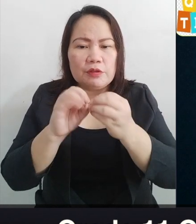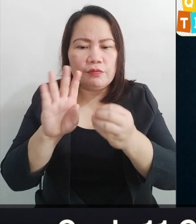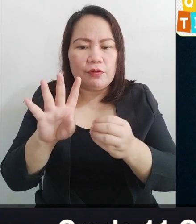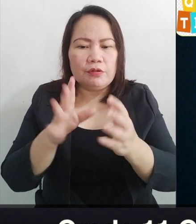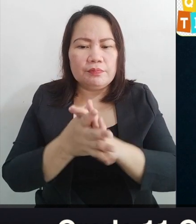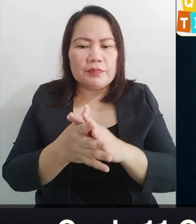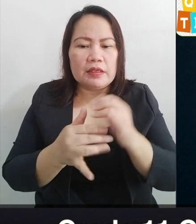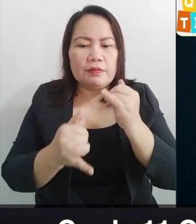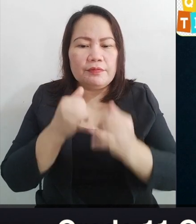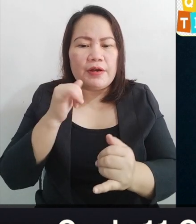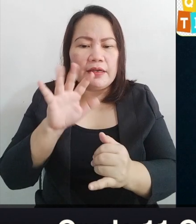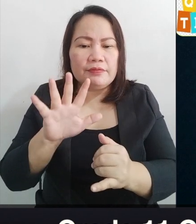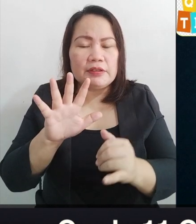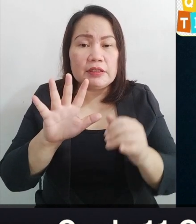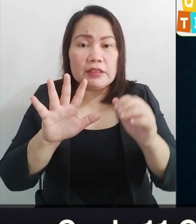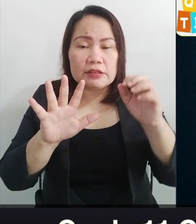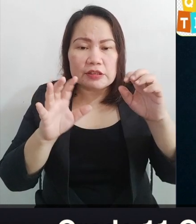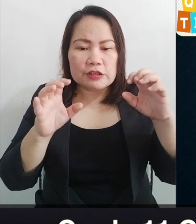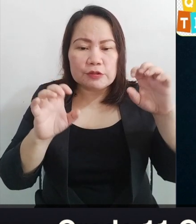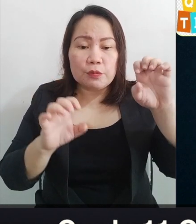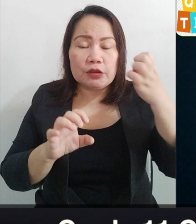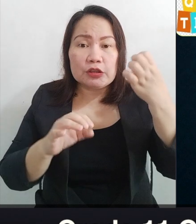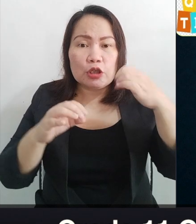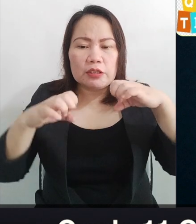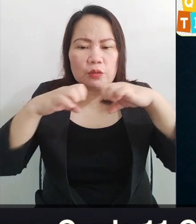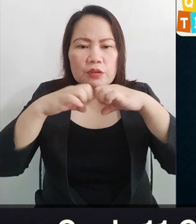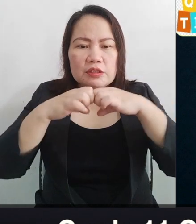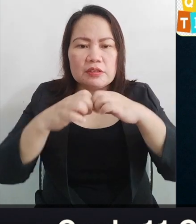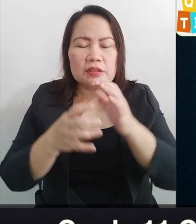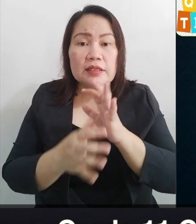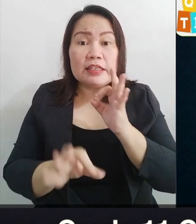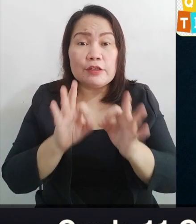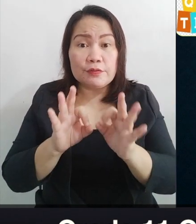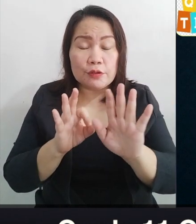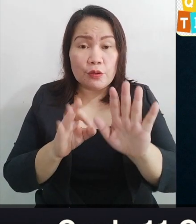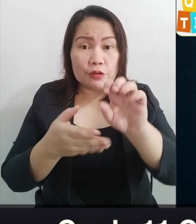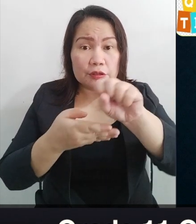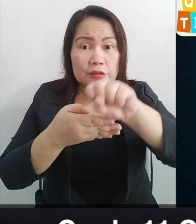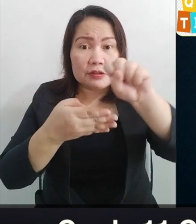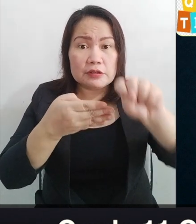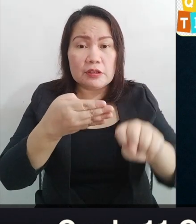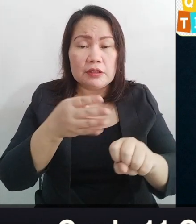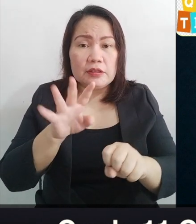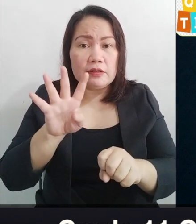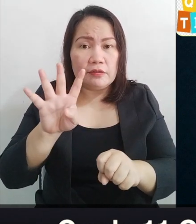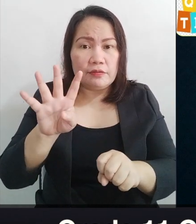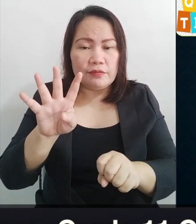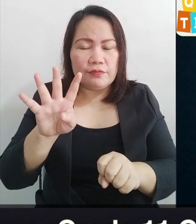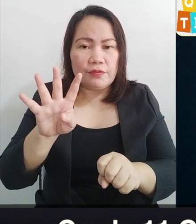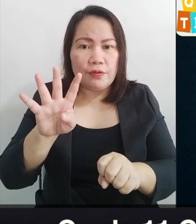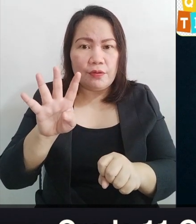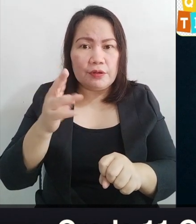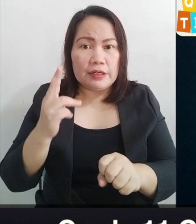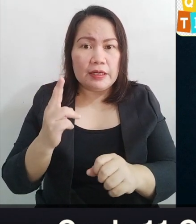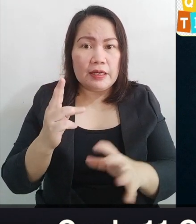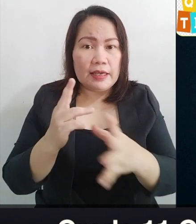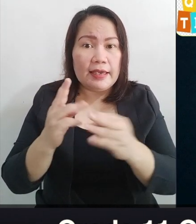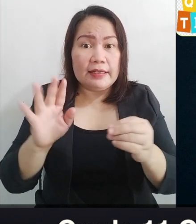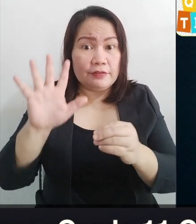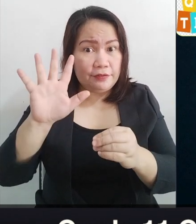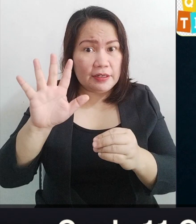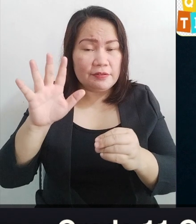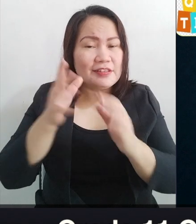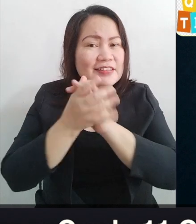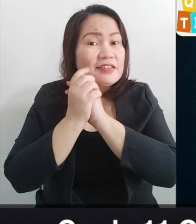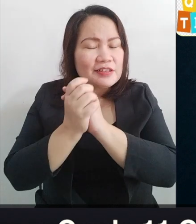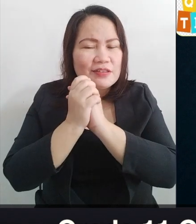for number 5, that is exponential equation. So pag ang score nyo is 4 and above,